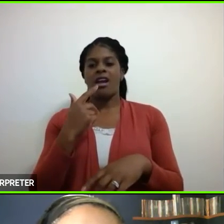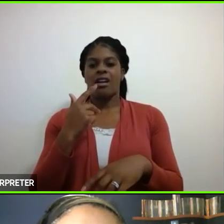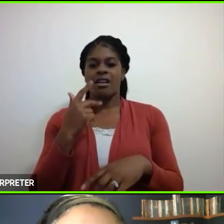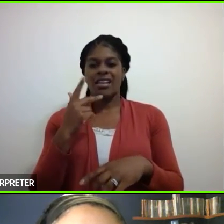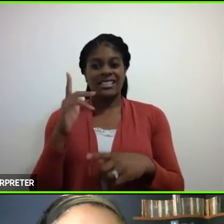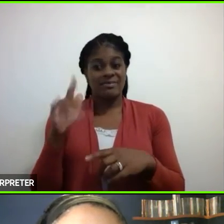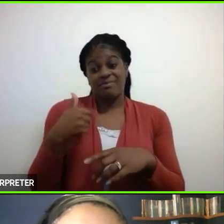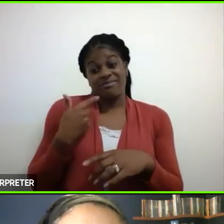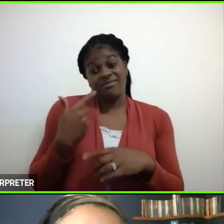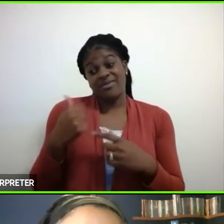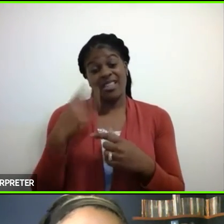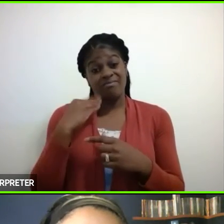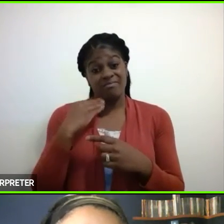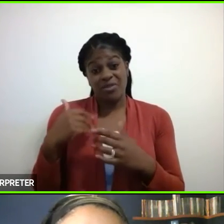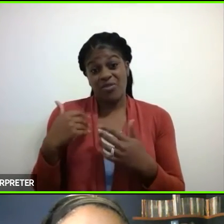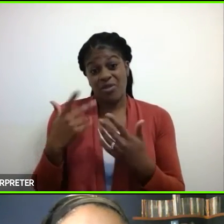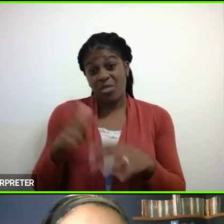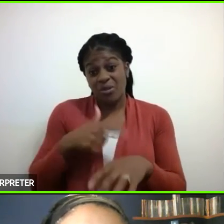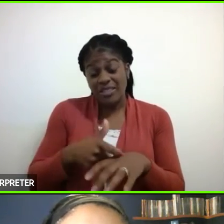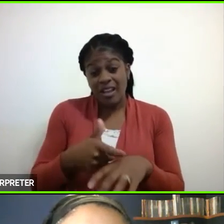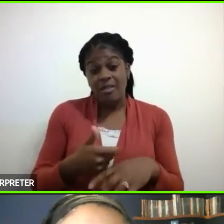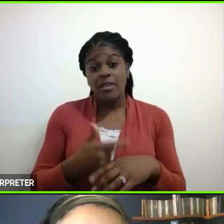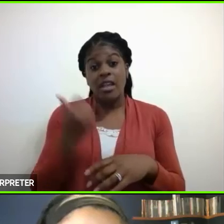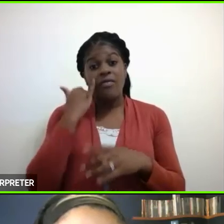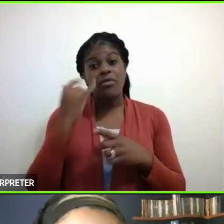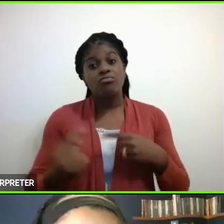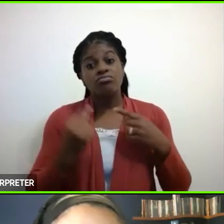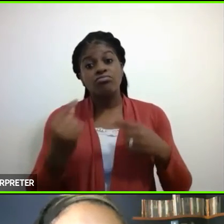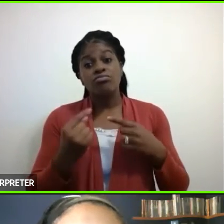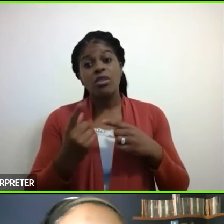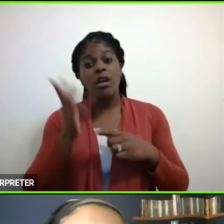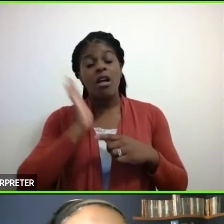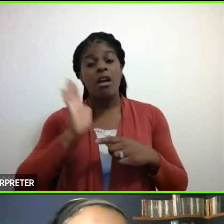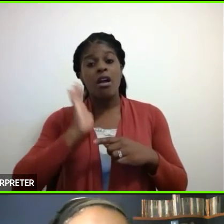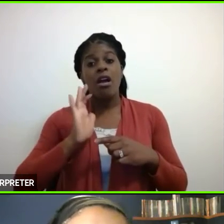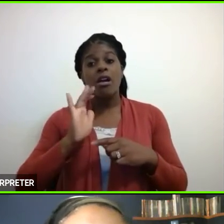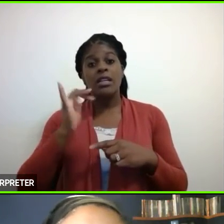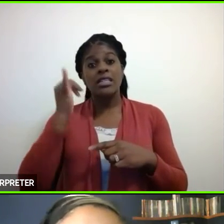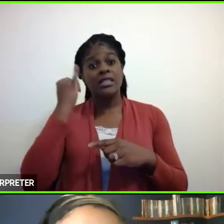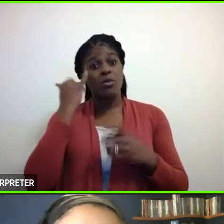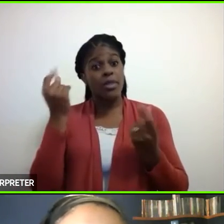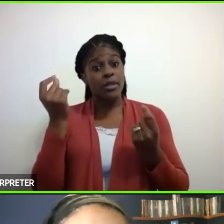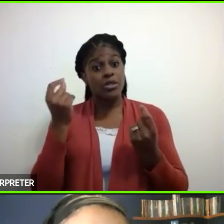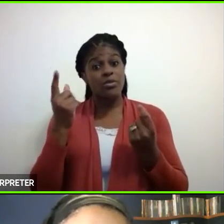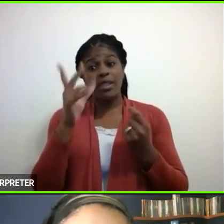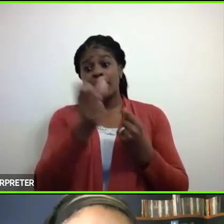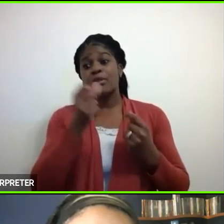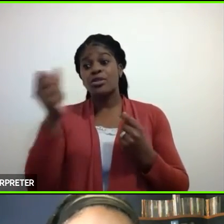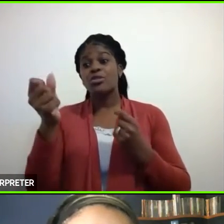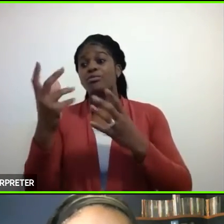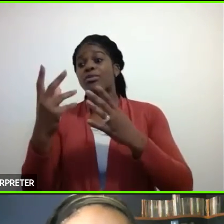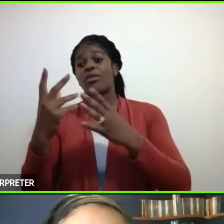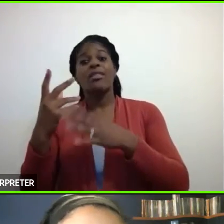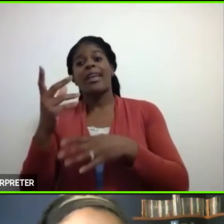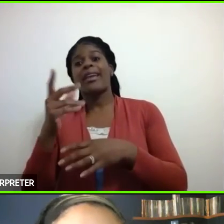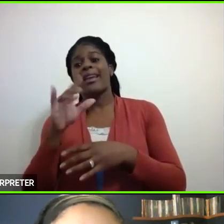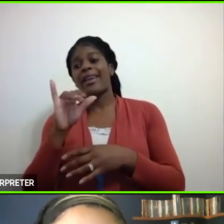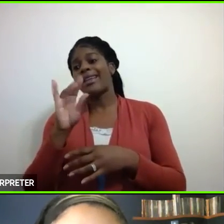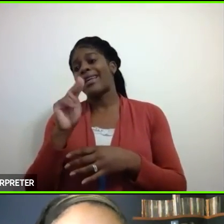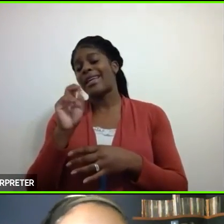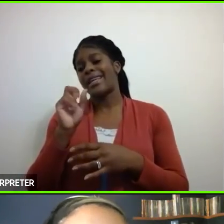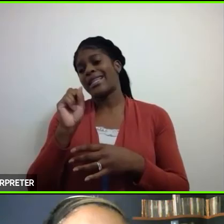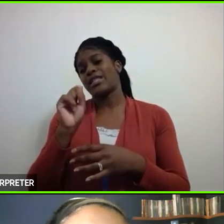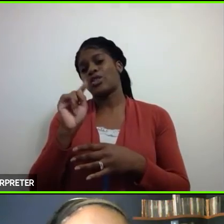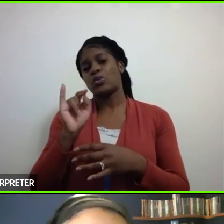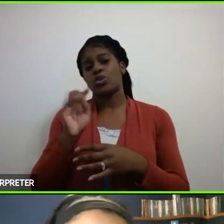having trouble, then all of a sudden, I mean, long time ago, what do? They institutionalize you, and all of a sudden they put you in the back of a white van and they carried you away